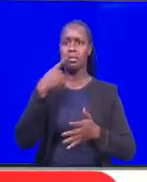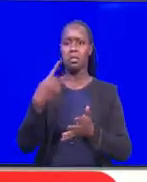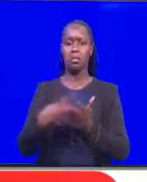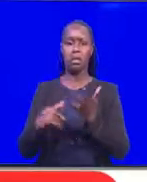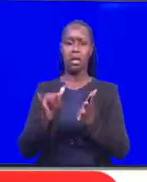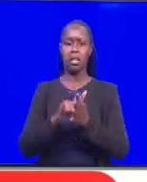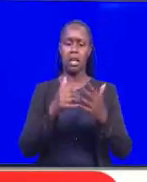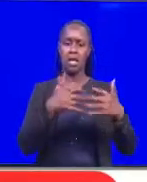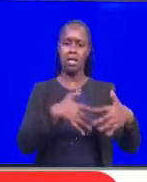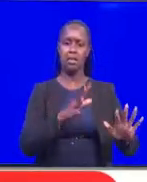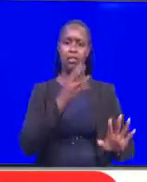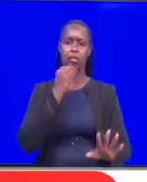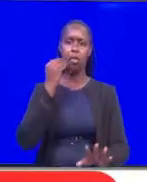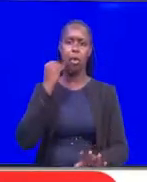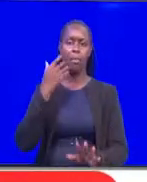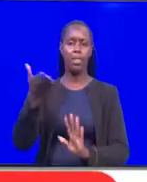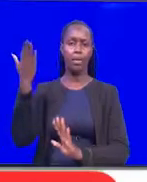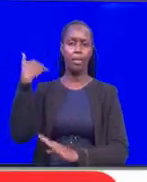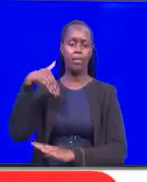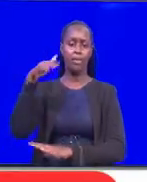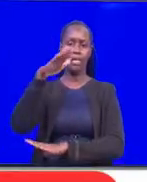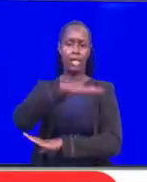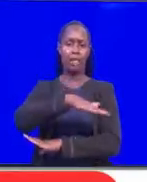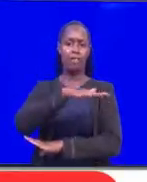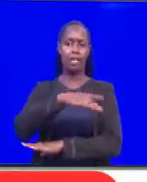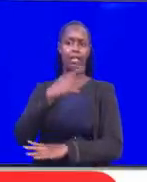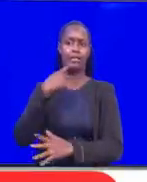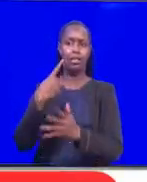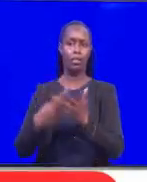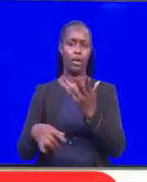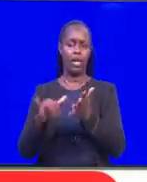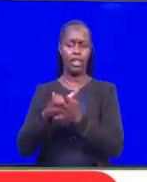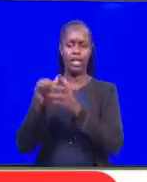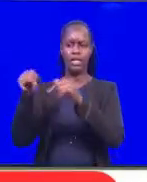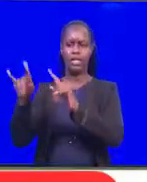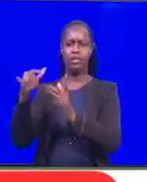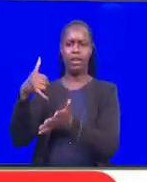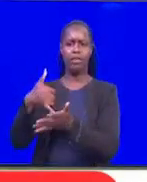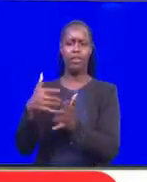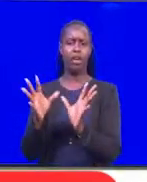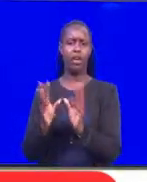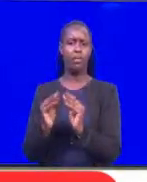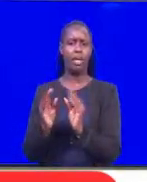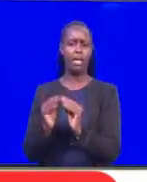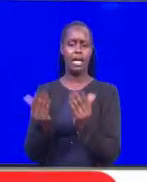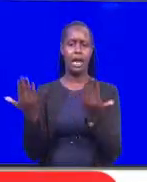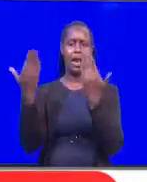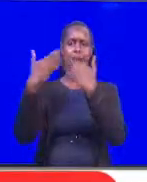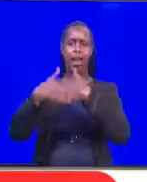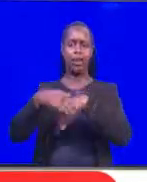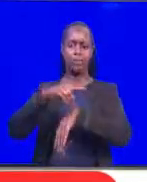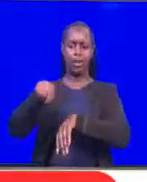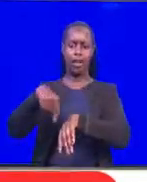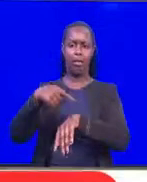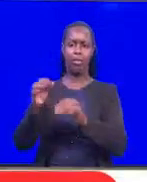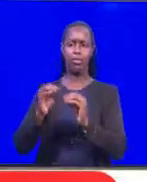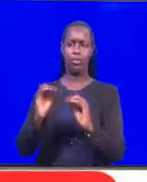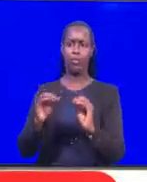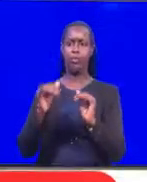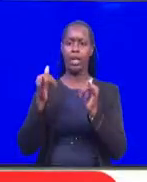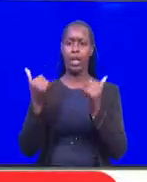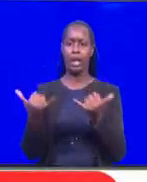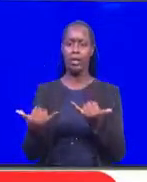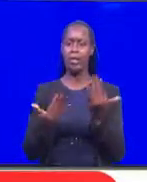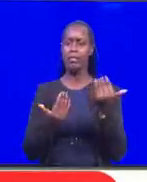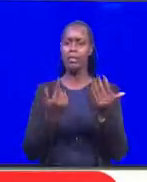left home the previous evening and emphasized that he does not engage in meetings during nighttime hours. Omtatah urged anyone seeking to meet him to